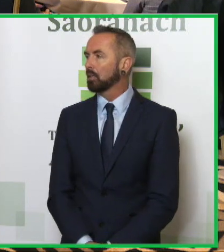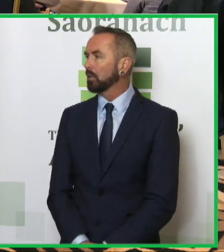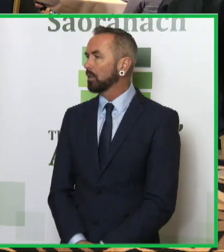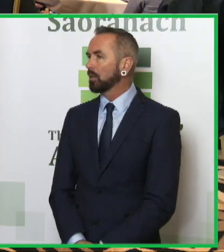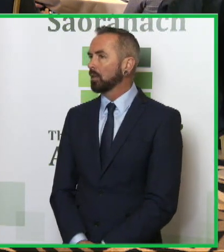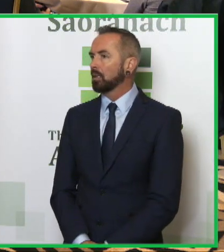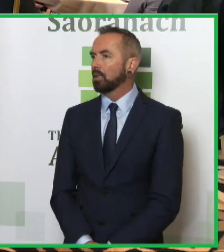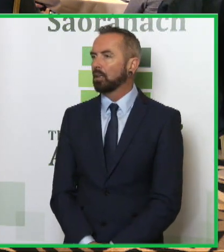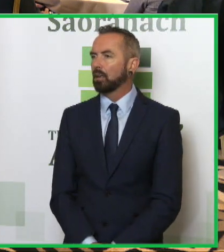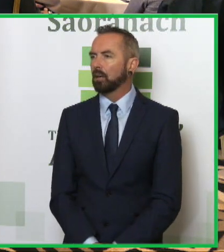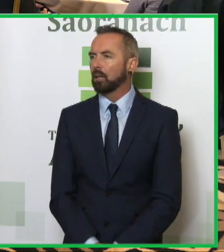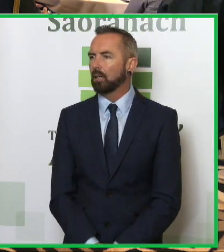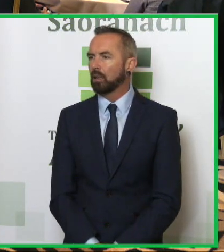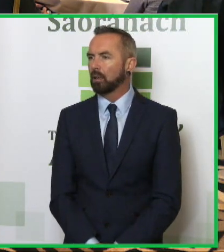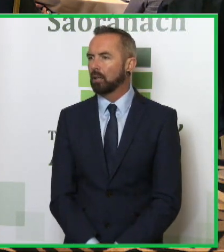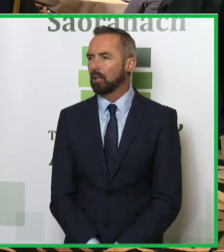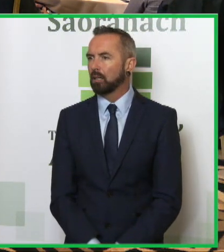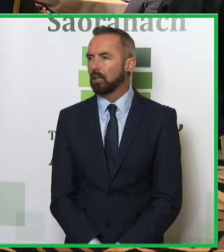You'll have to clarify.